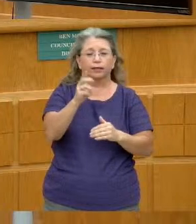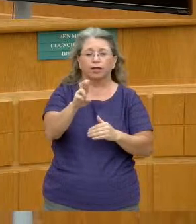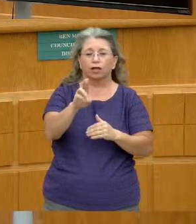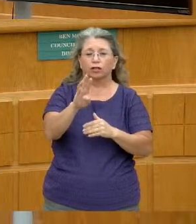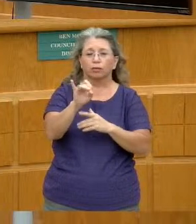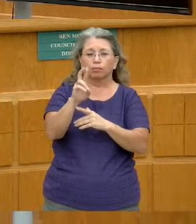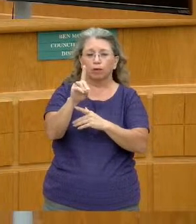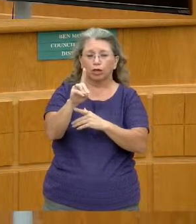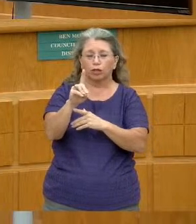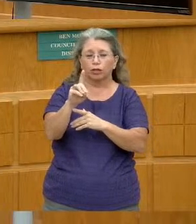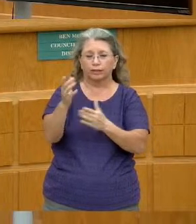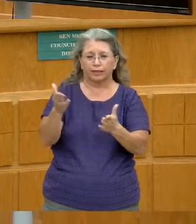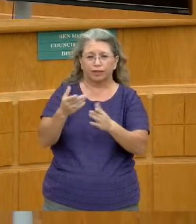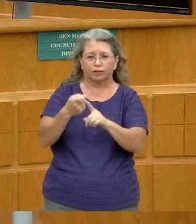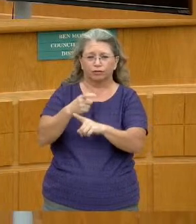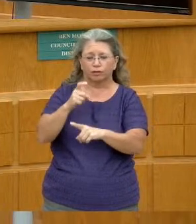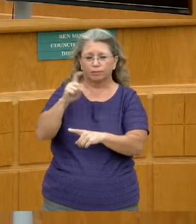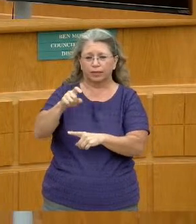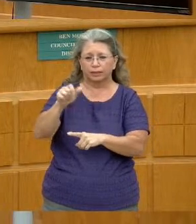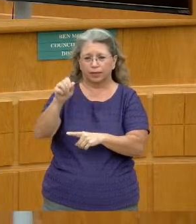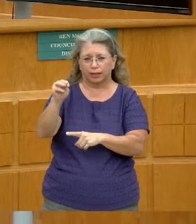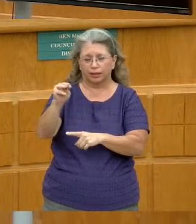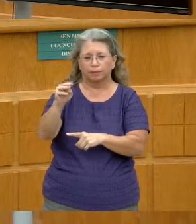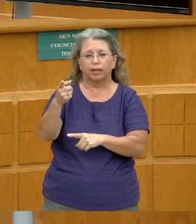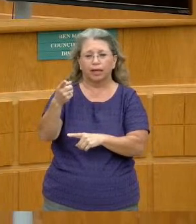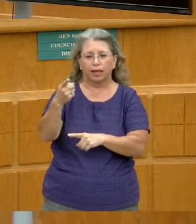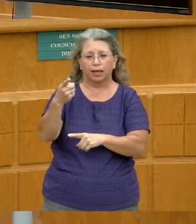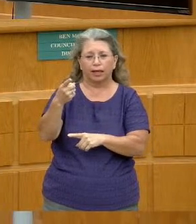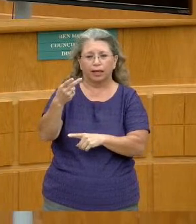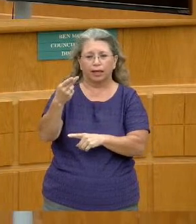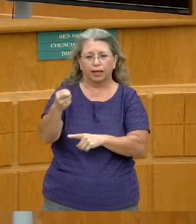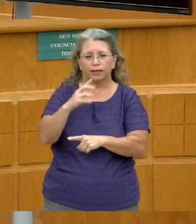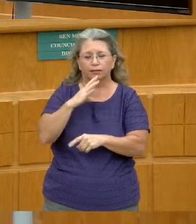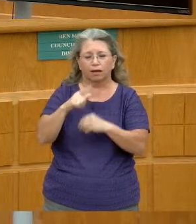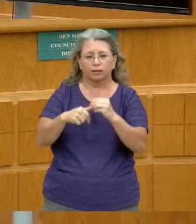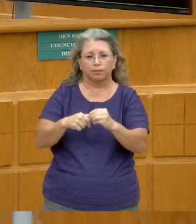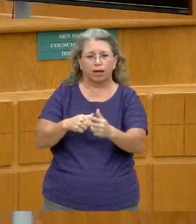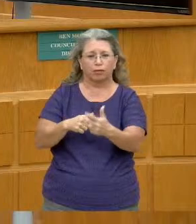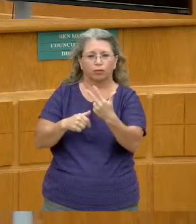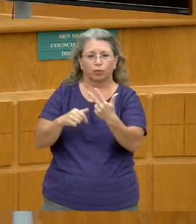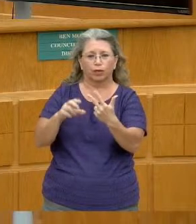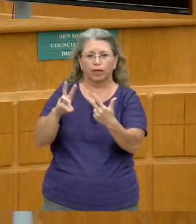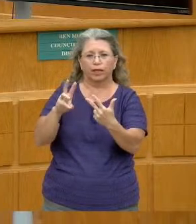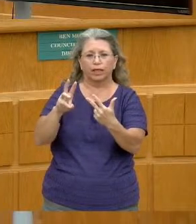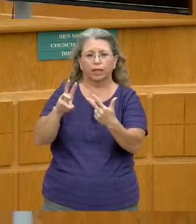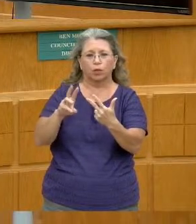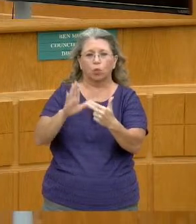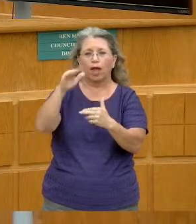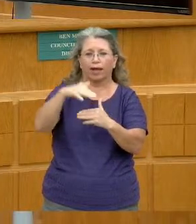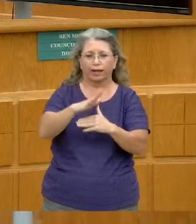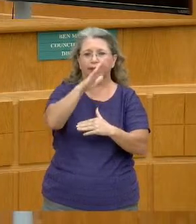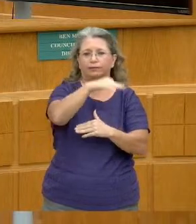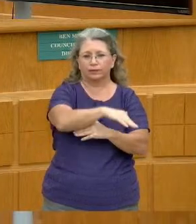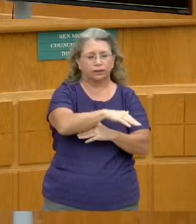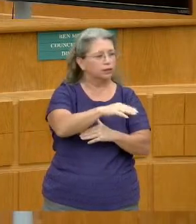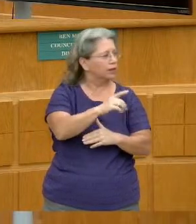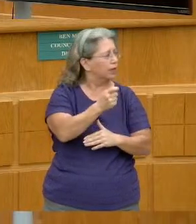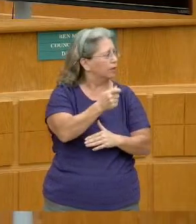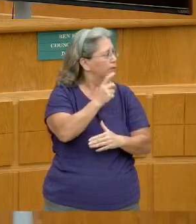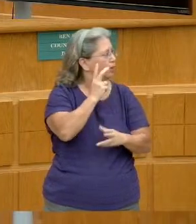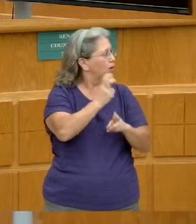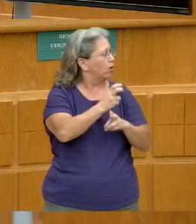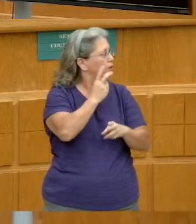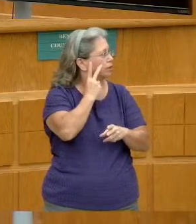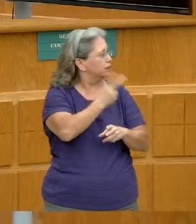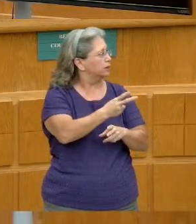him and respect what he tells us. He talks about 3 waves. And it's a little bit hard to see, but there was a wave back